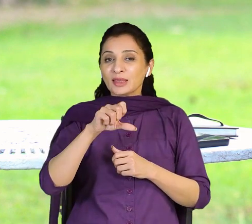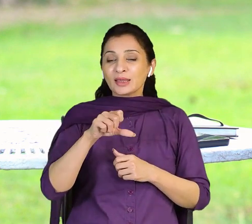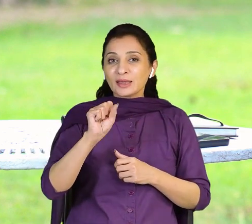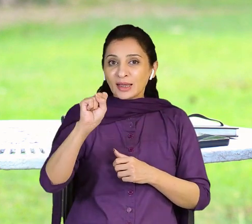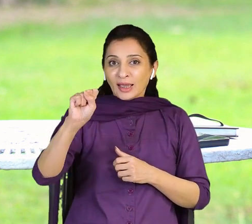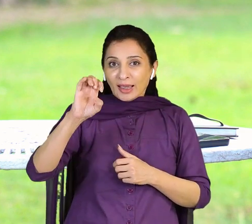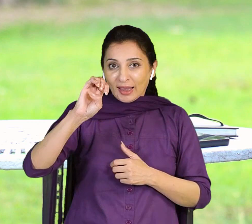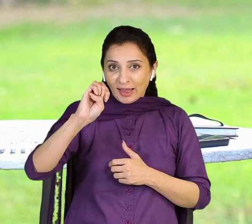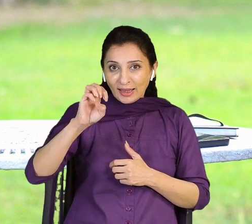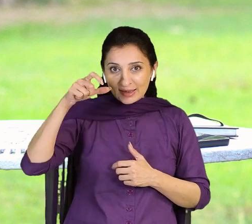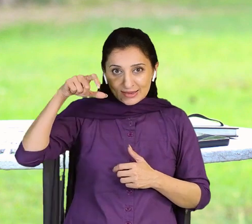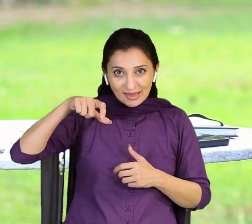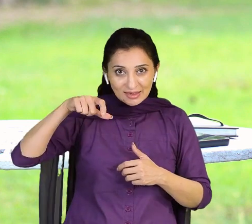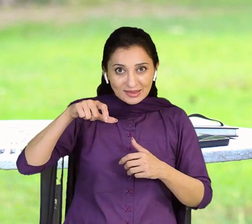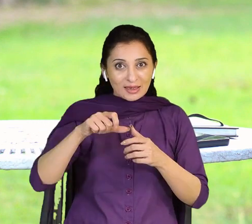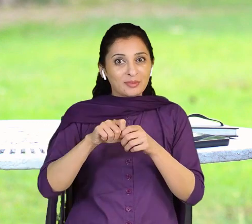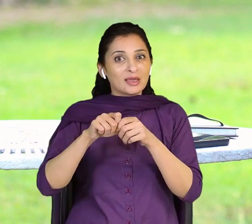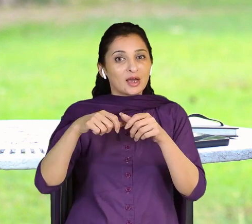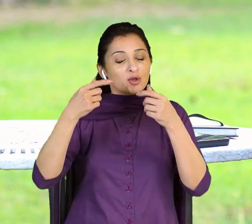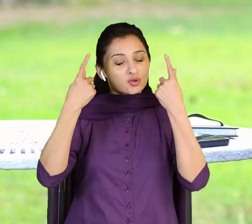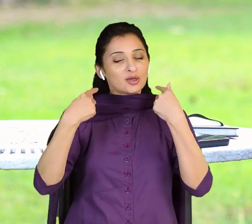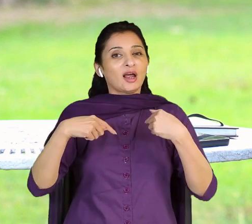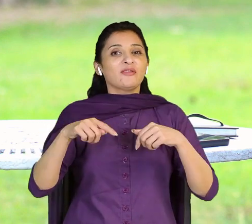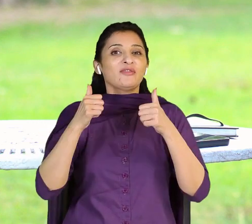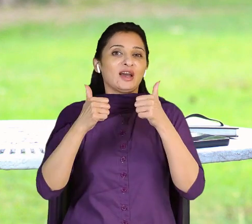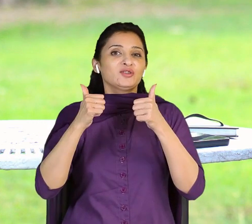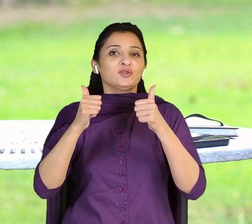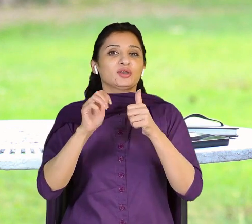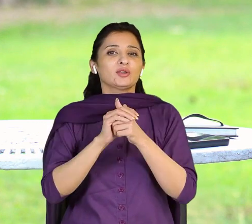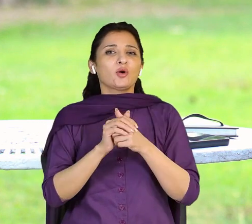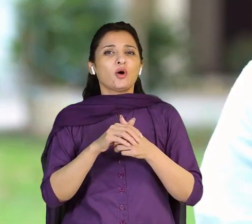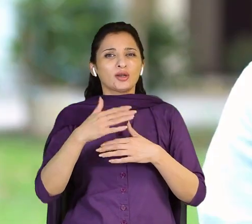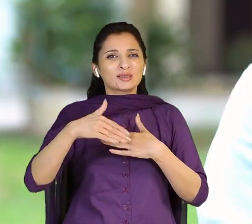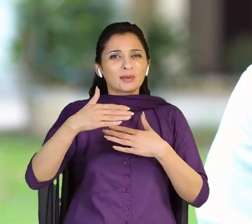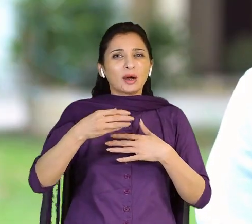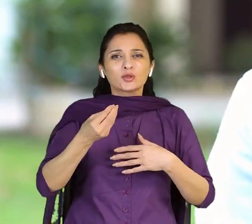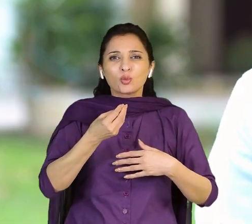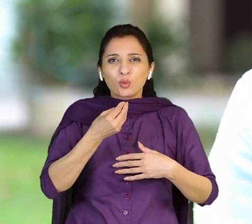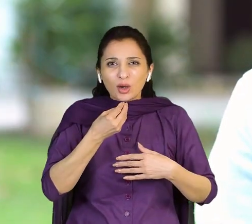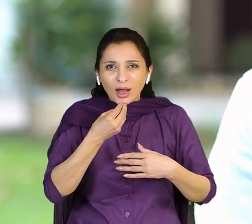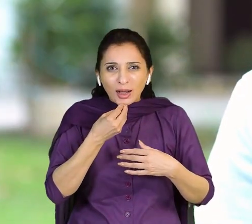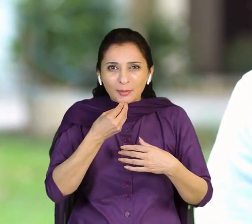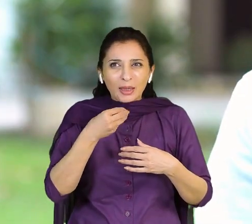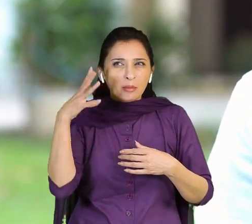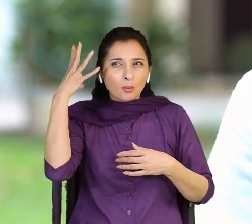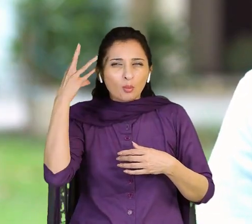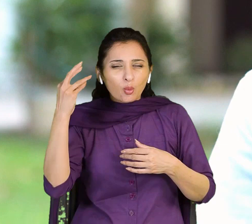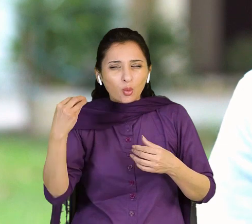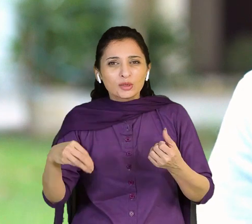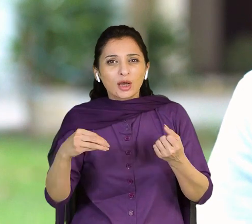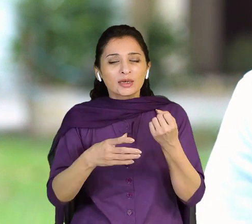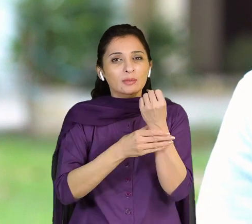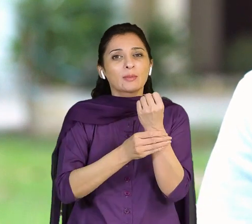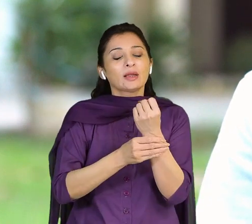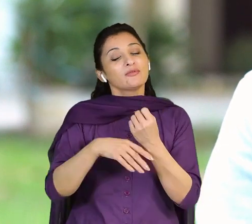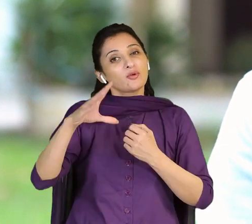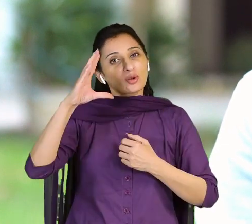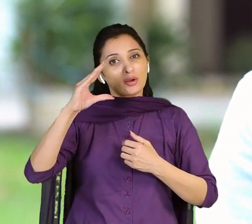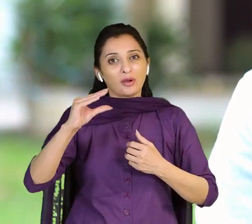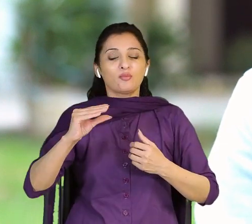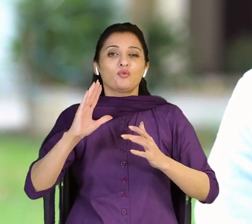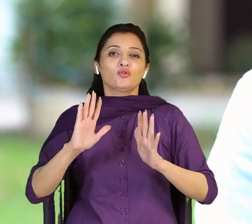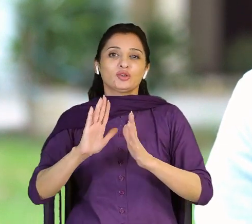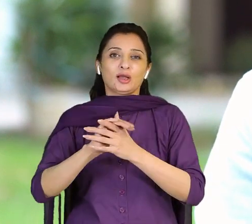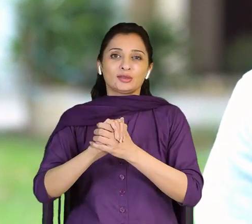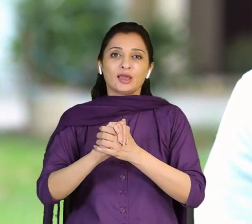helps with your sex life, it improves your cognitive functions, and it also helps with patients who have Alzheimer's and can